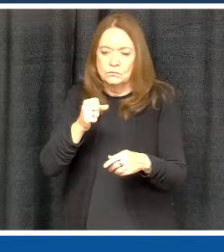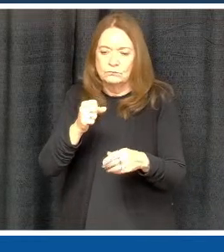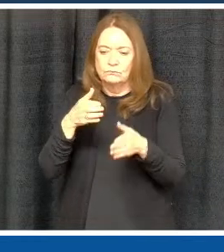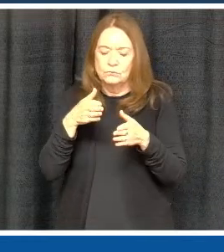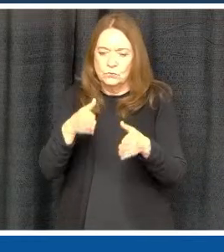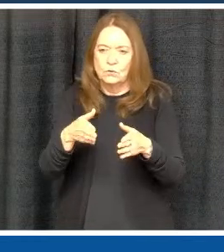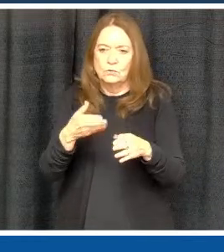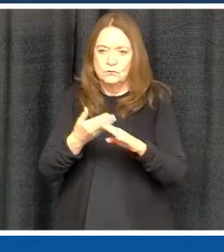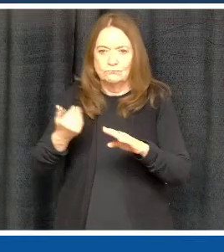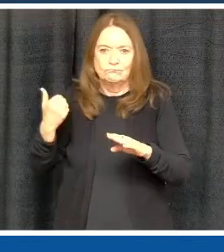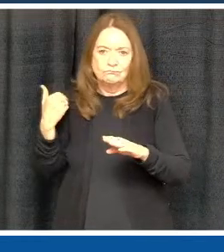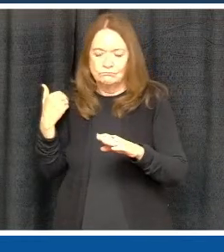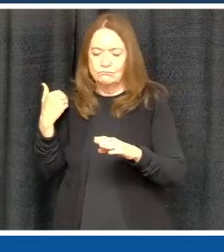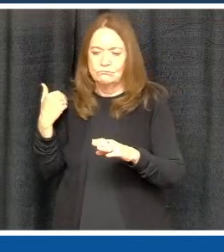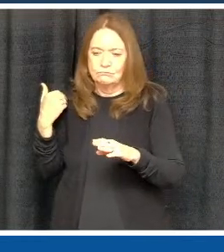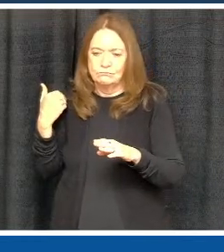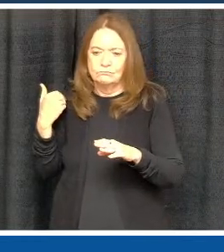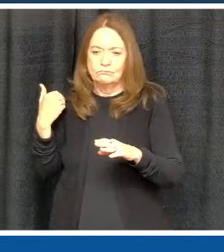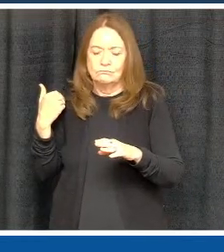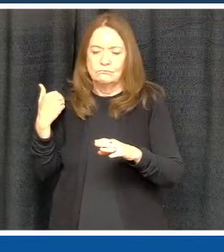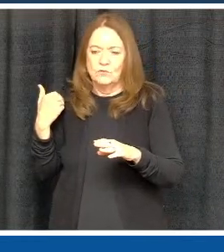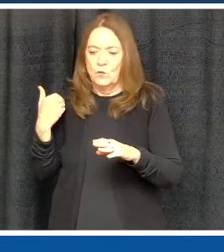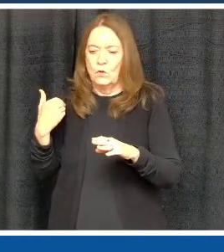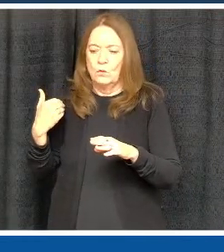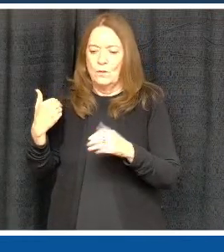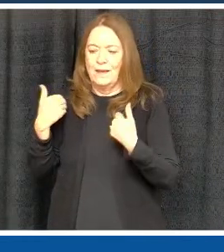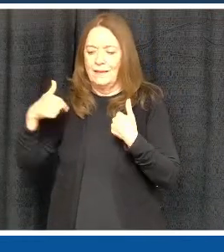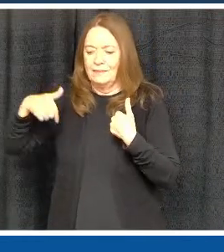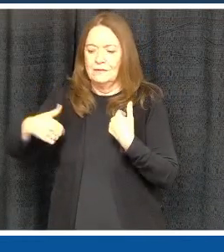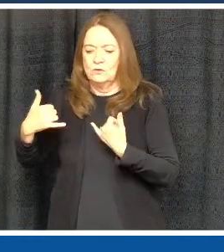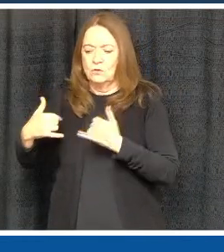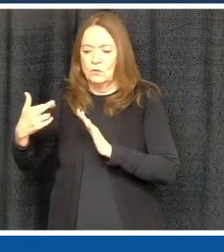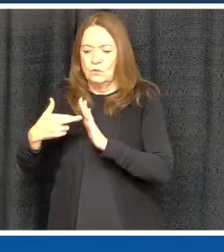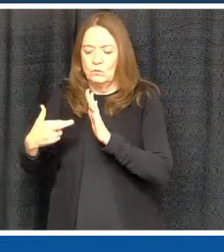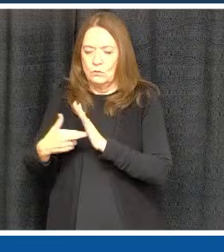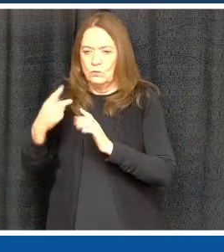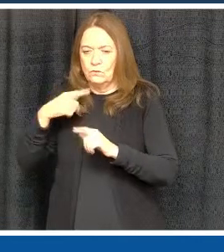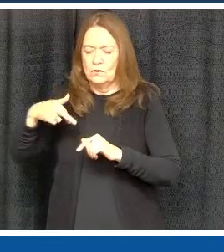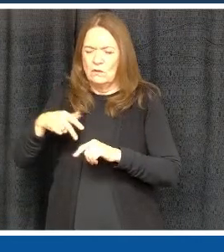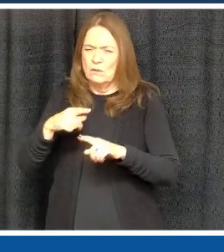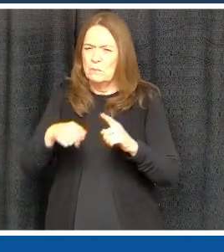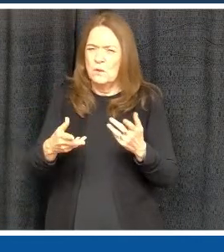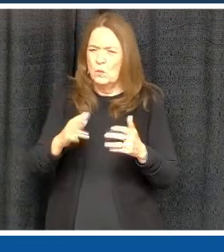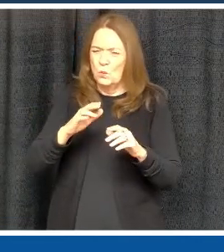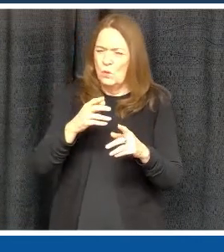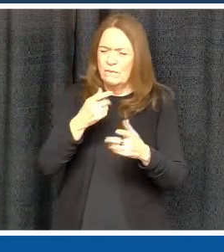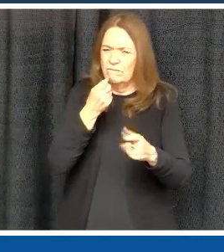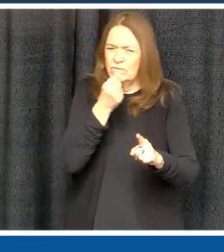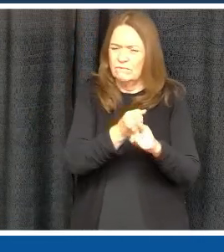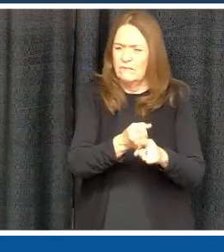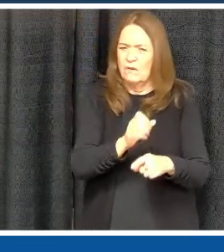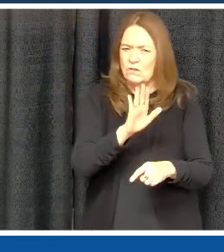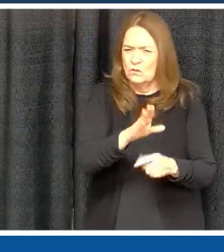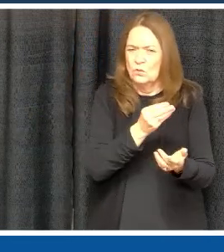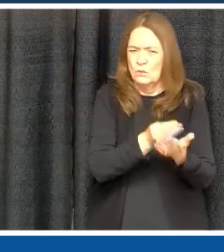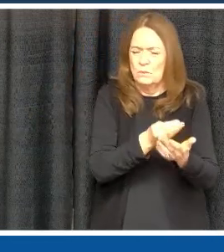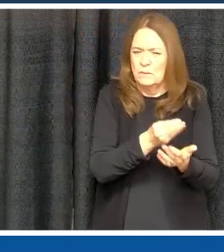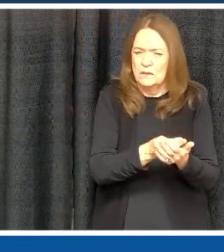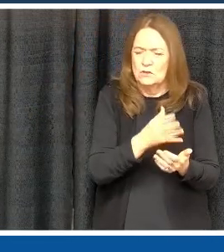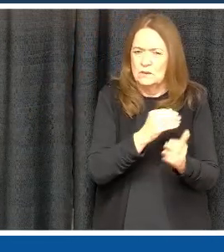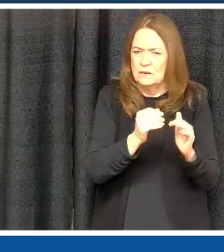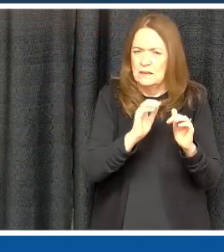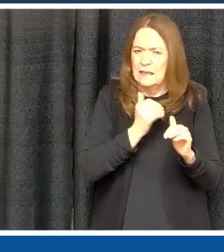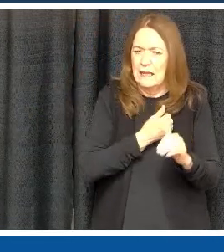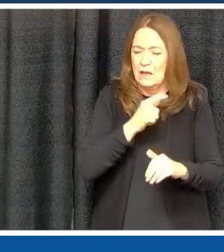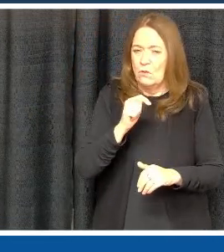the current sidewalk ordinance that we have in place, Sure. But what type of effect does that have on your budget and our